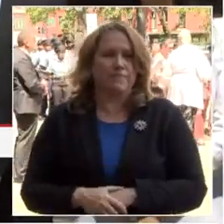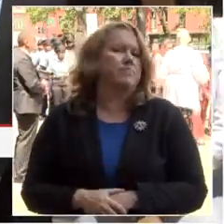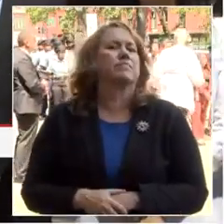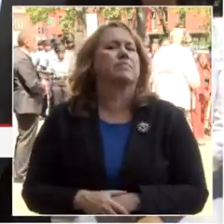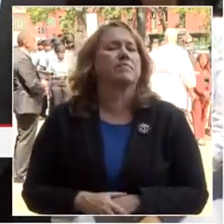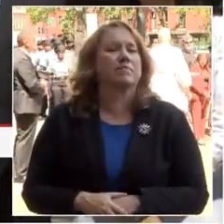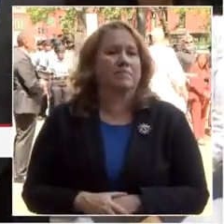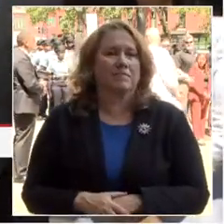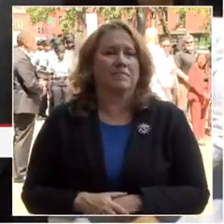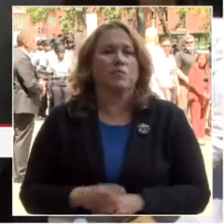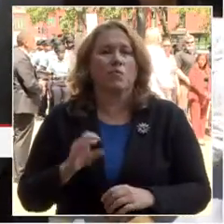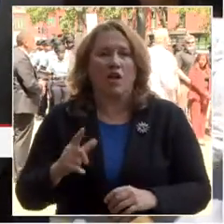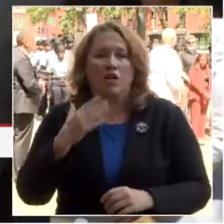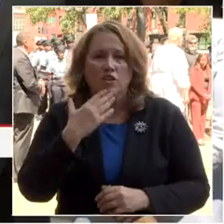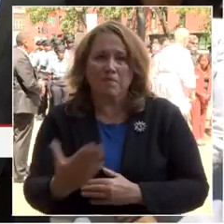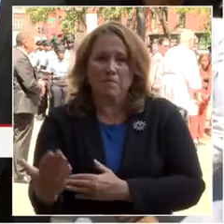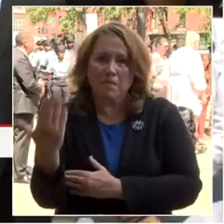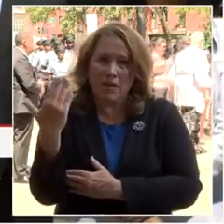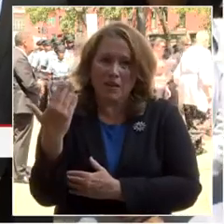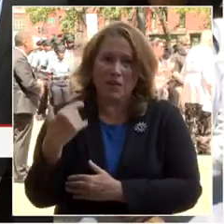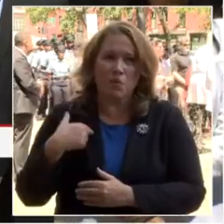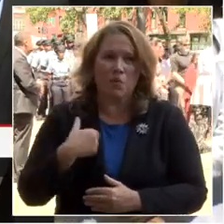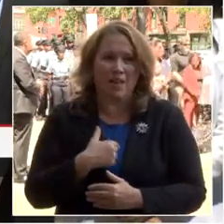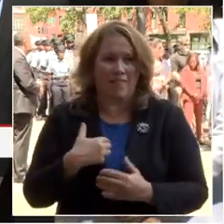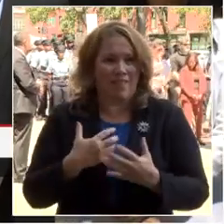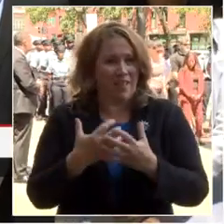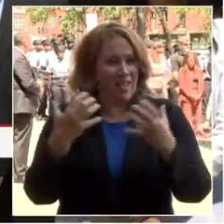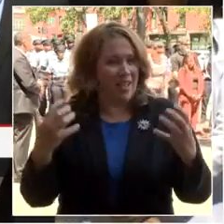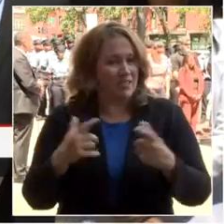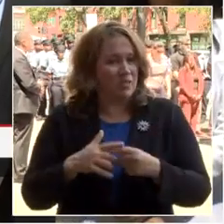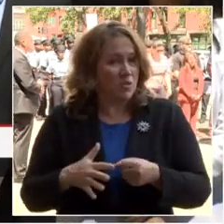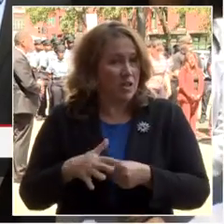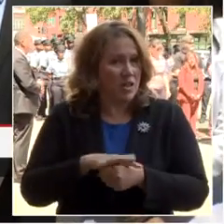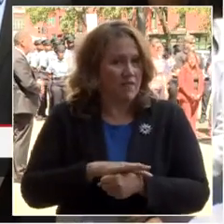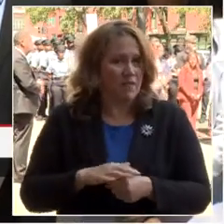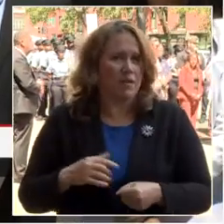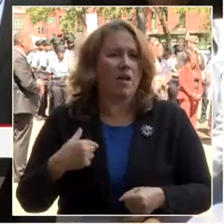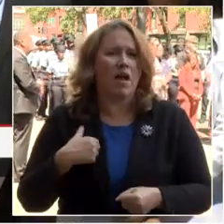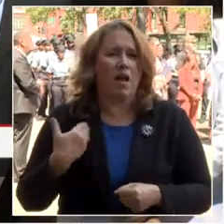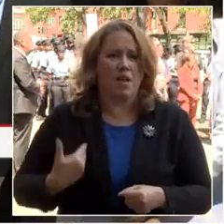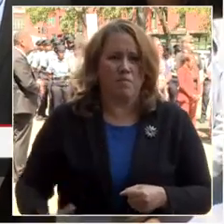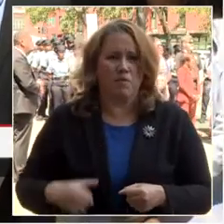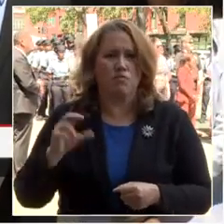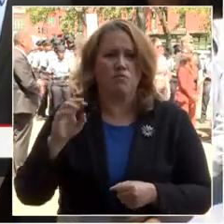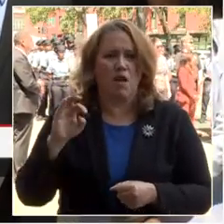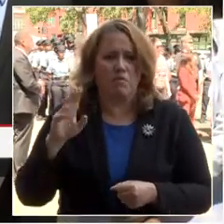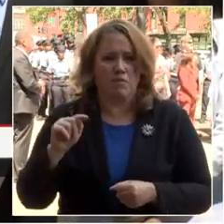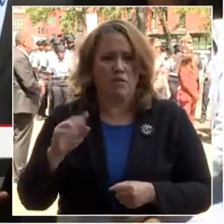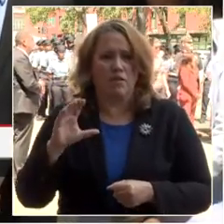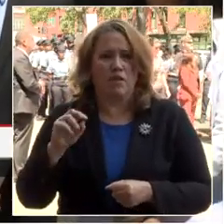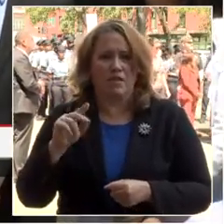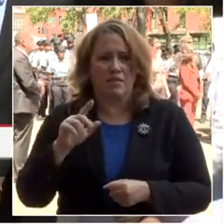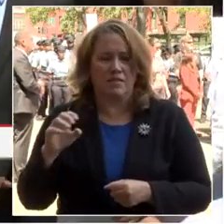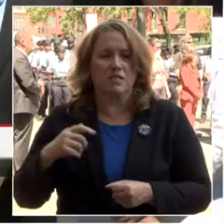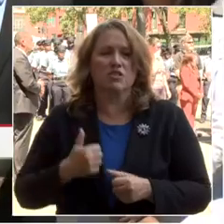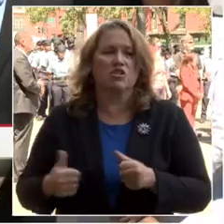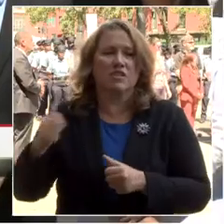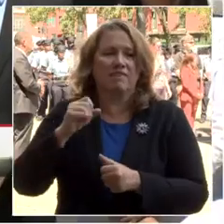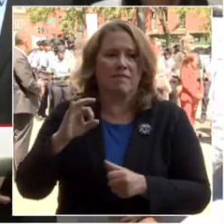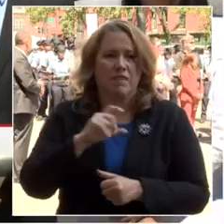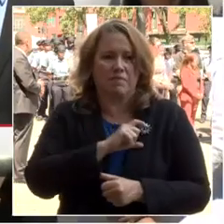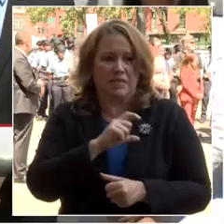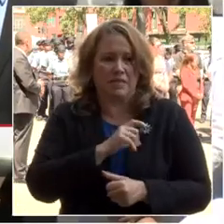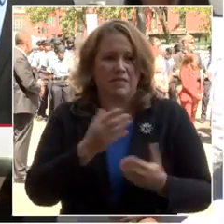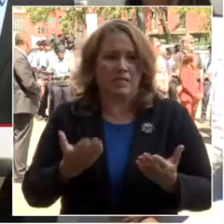Well, good morning. We have a lot to cover. I'm Robert J. Conte III, Chief of Police here at the Metropolitan Police Department in Washington,